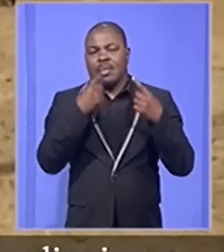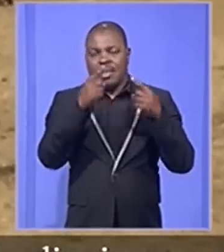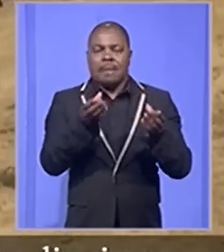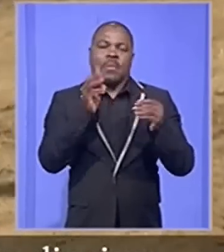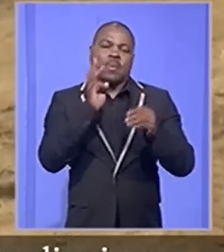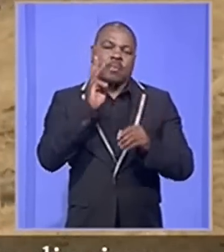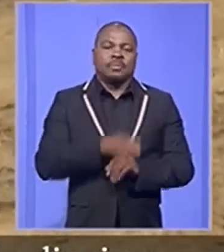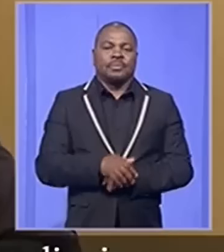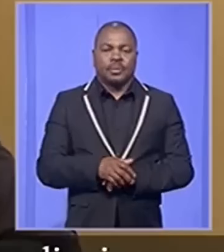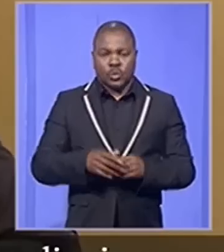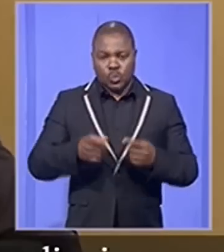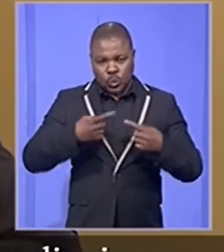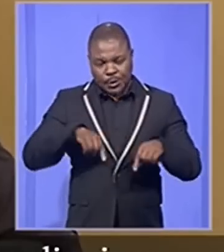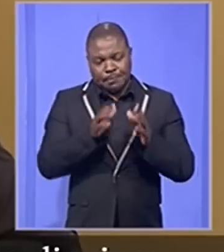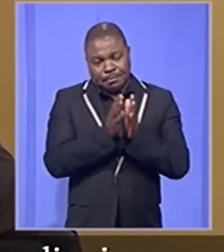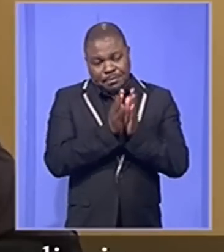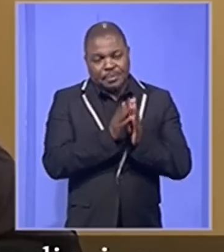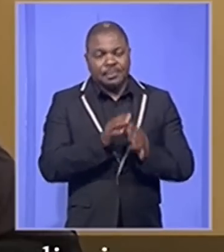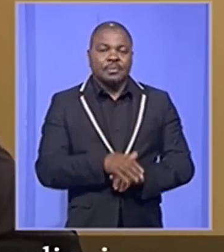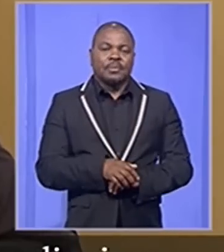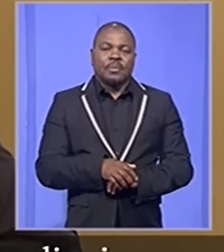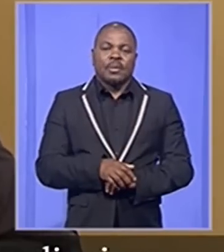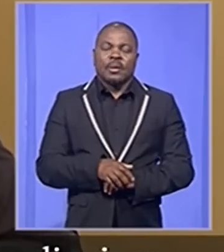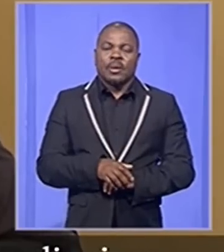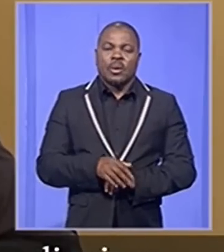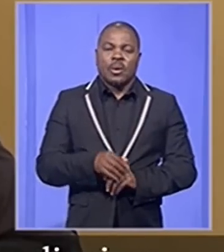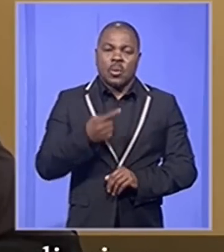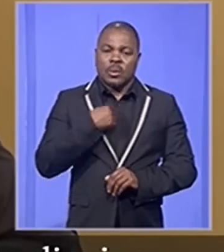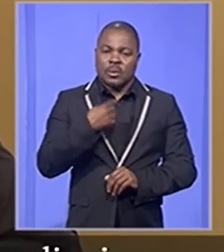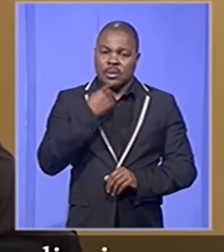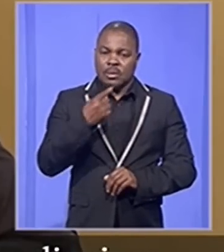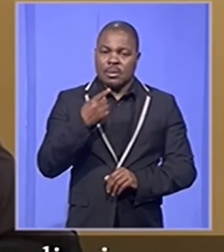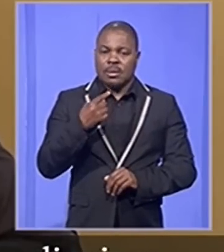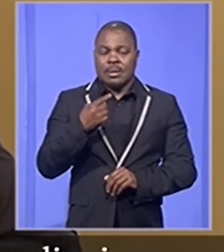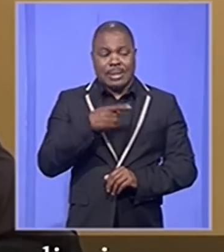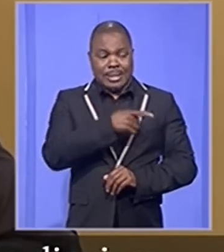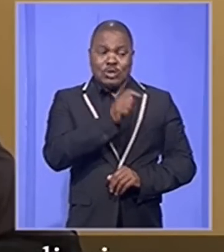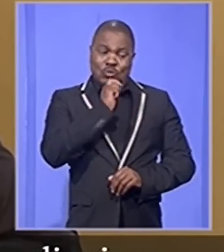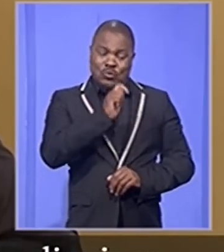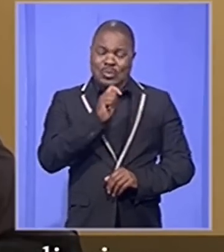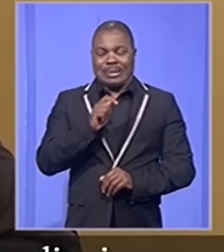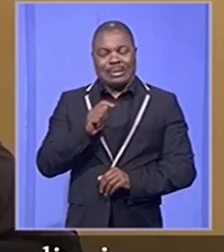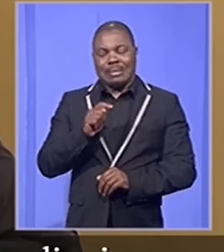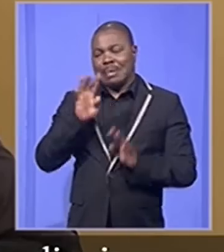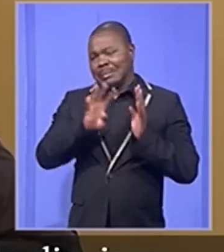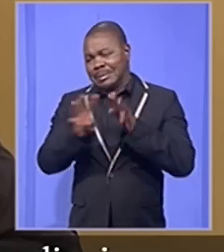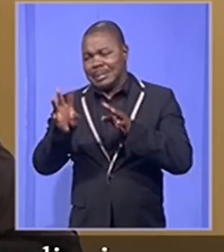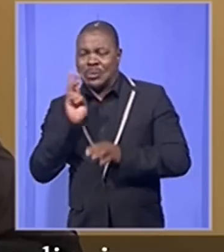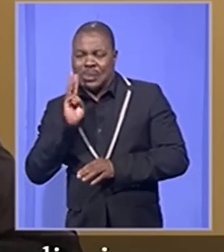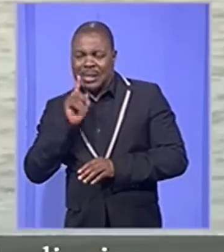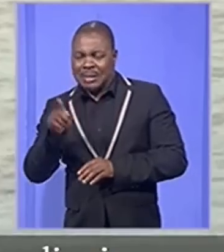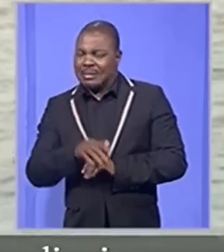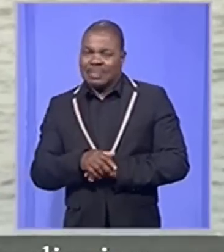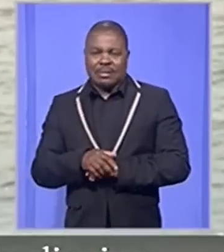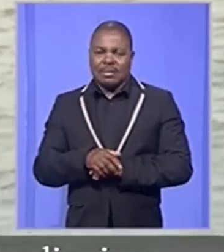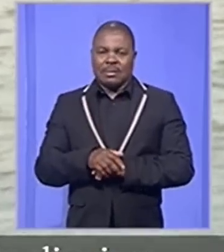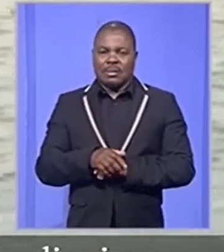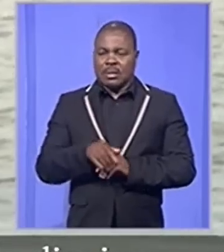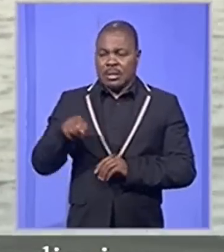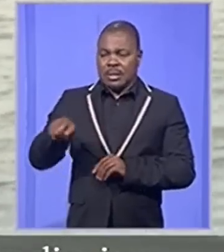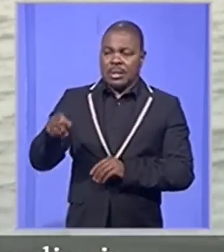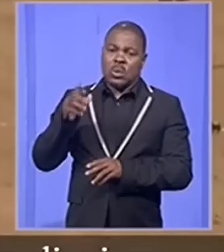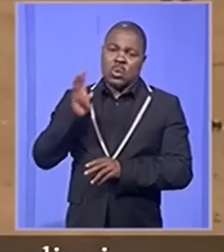ka rotloetsa gore a se tsitsinyo e tshwanetseng yo gonne ga re na bonnete ba gore metsi a